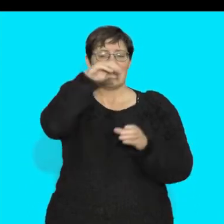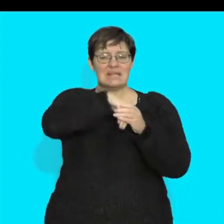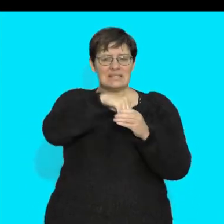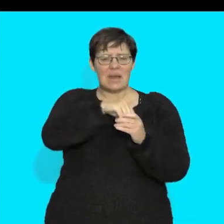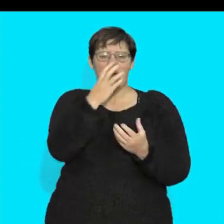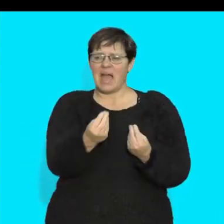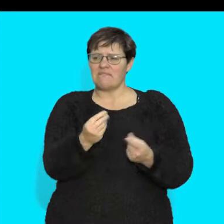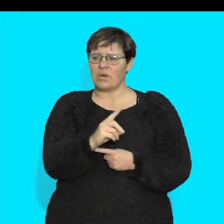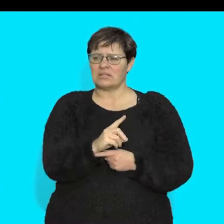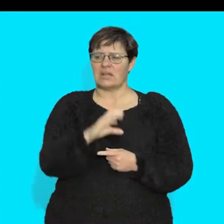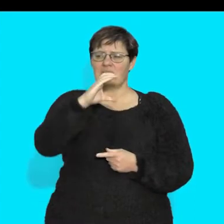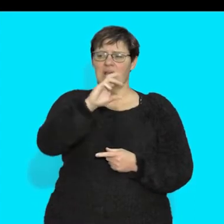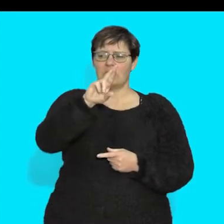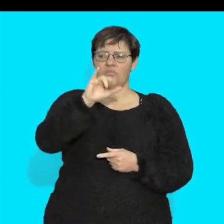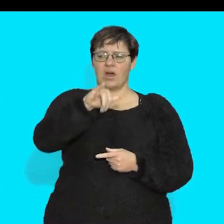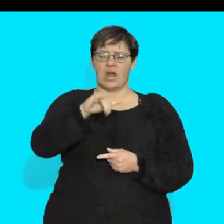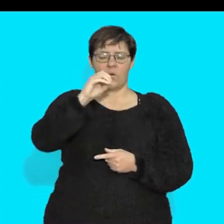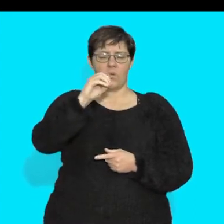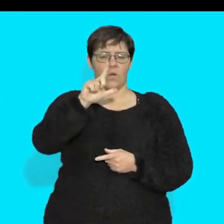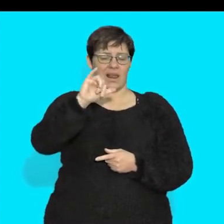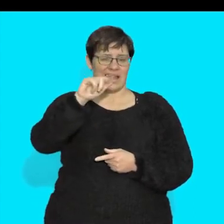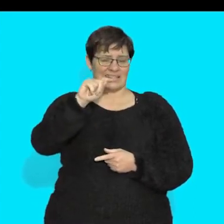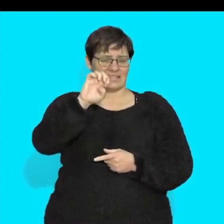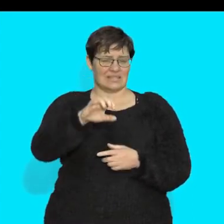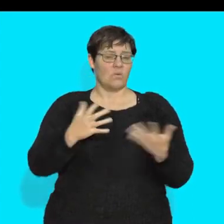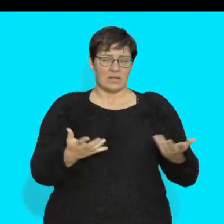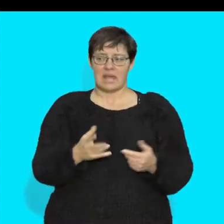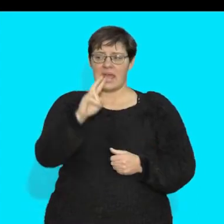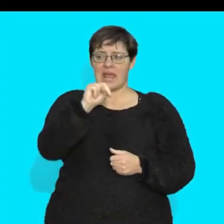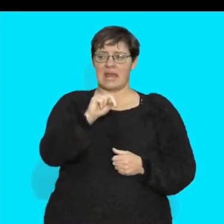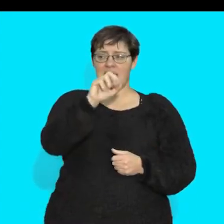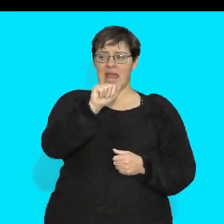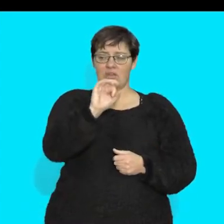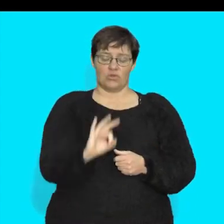called cryolite. The formula for cryolite is